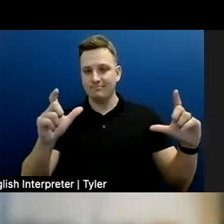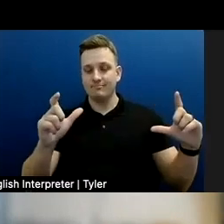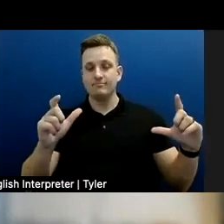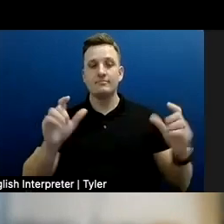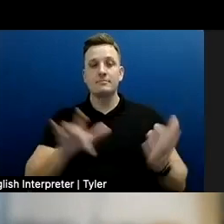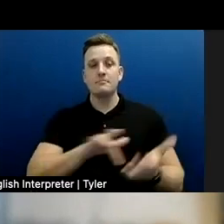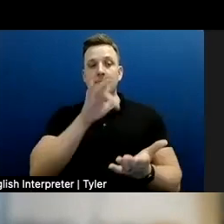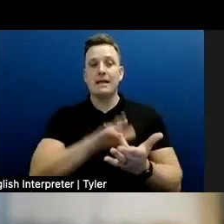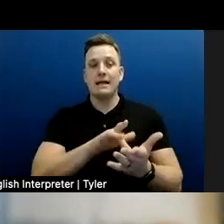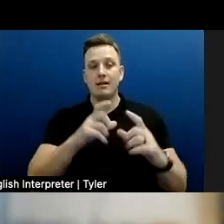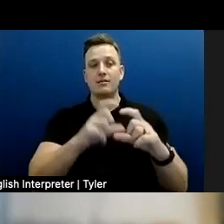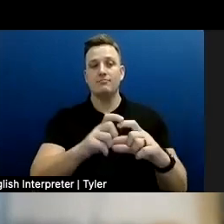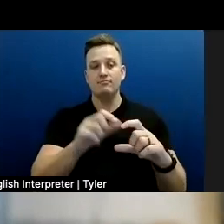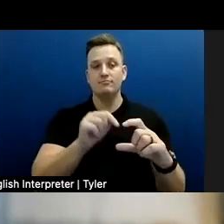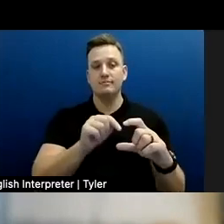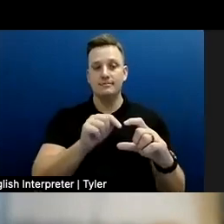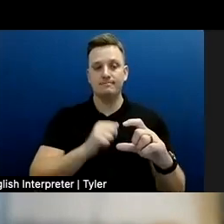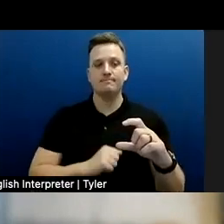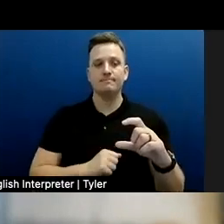inner